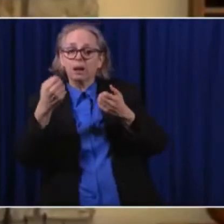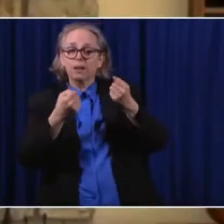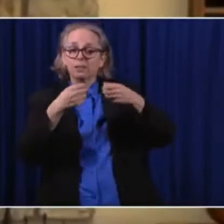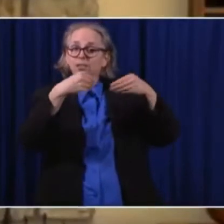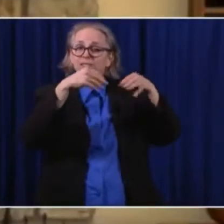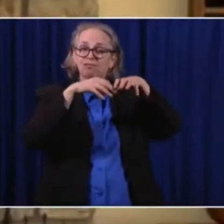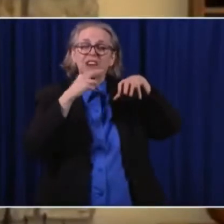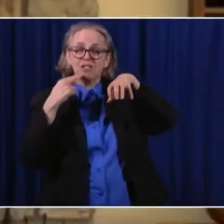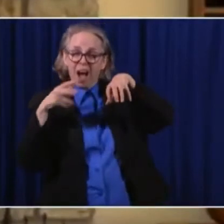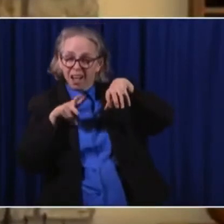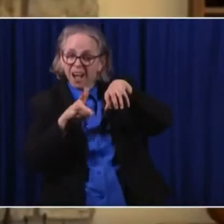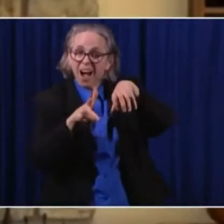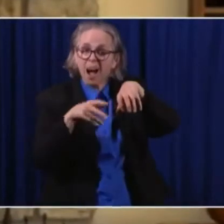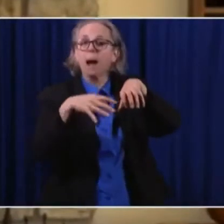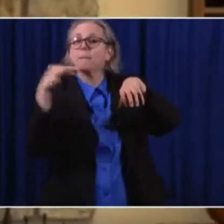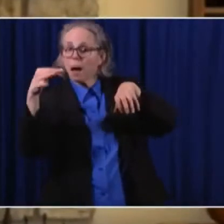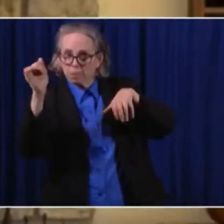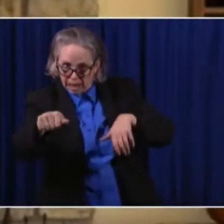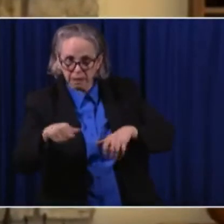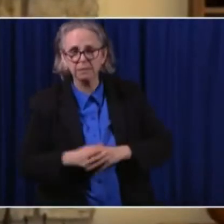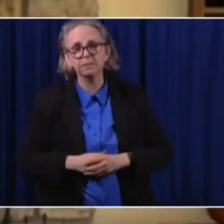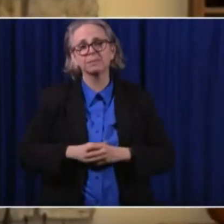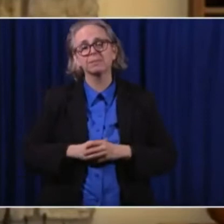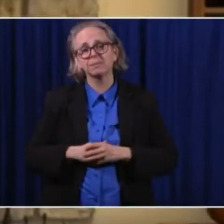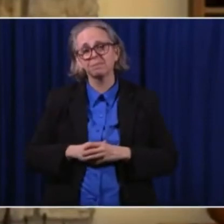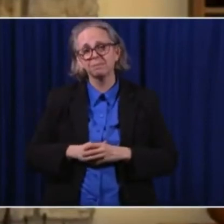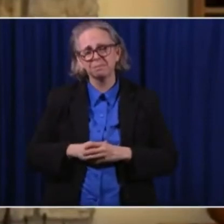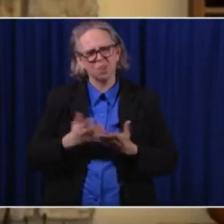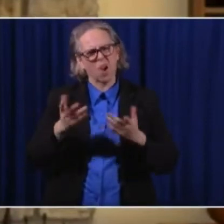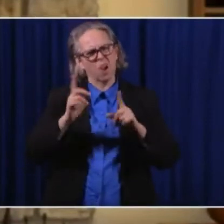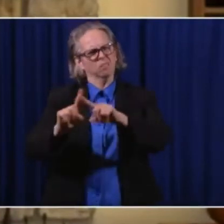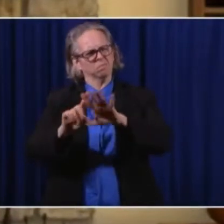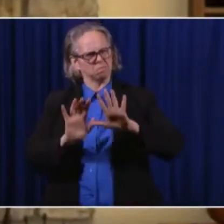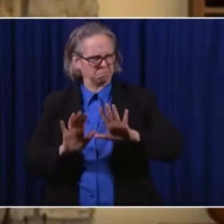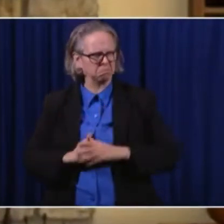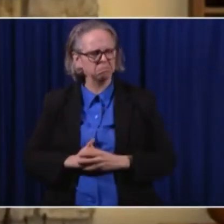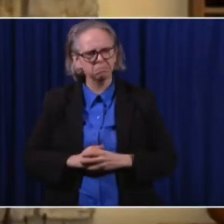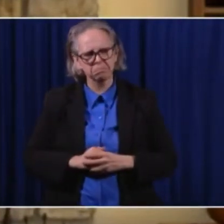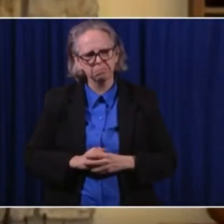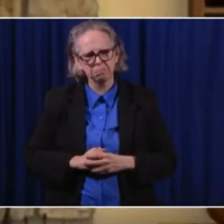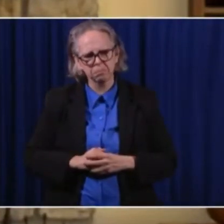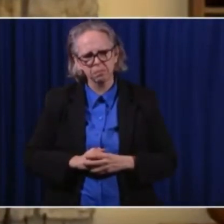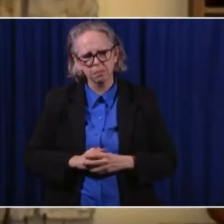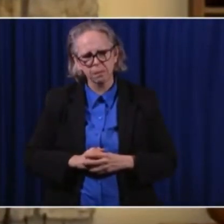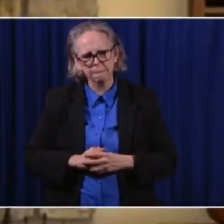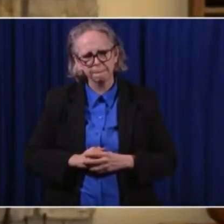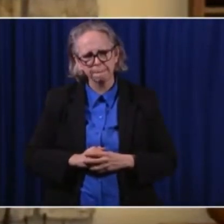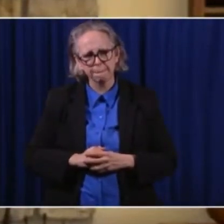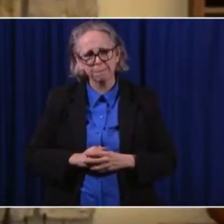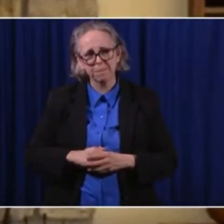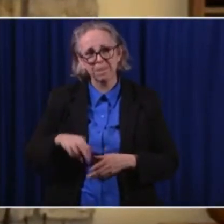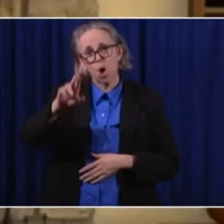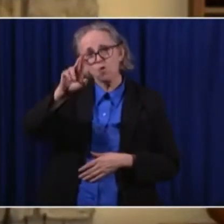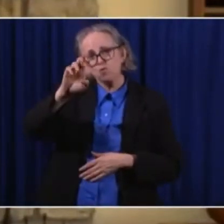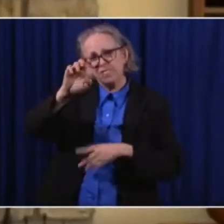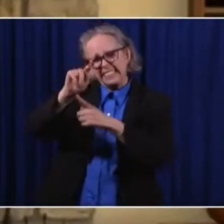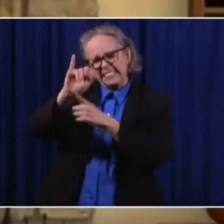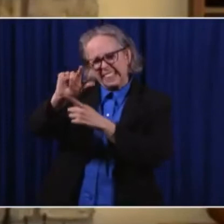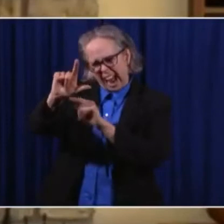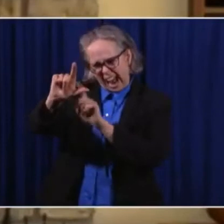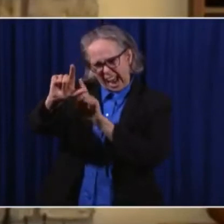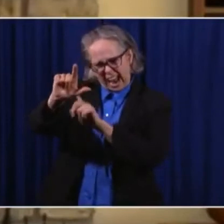So, those things would be permitted. But any retail you walk into,